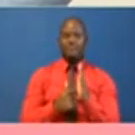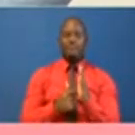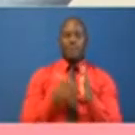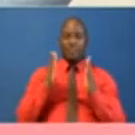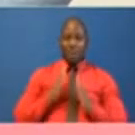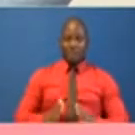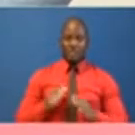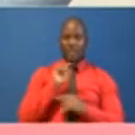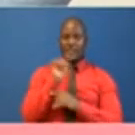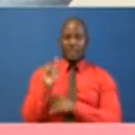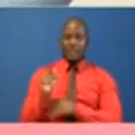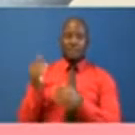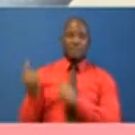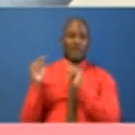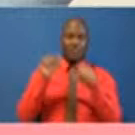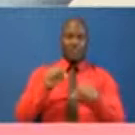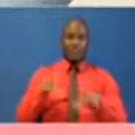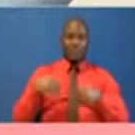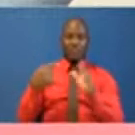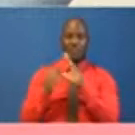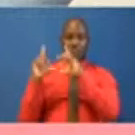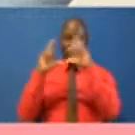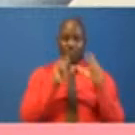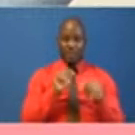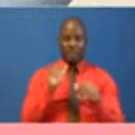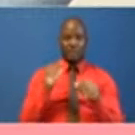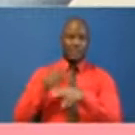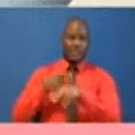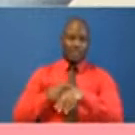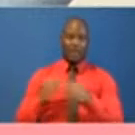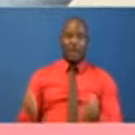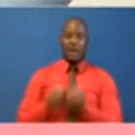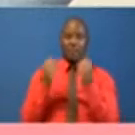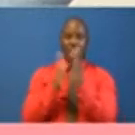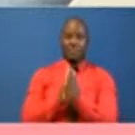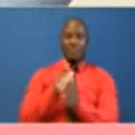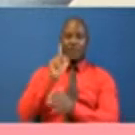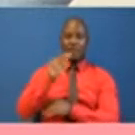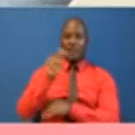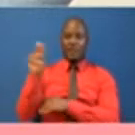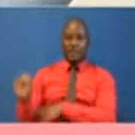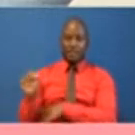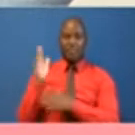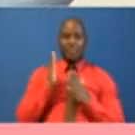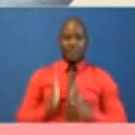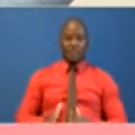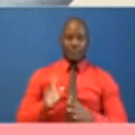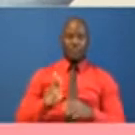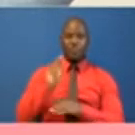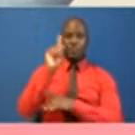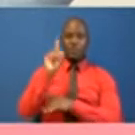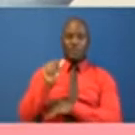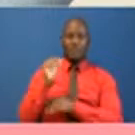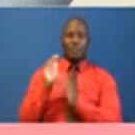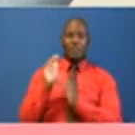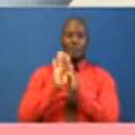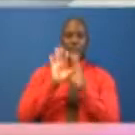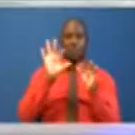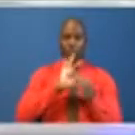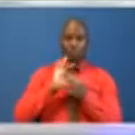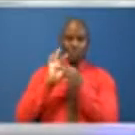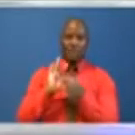the candidates is actually here and we'll bring you some pictures of that as soon as we have them kenneth who's a candidate on the united progressive